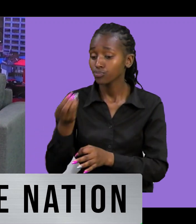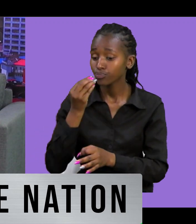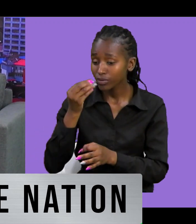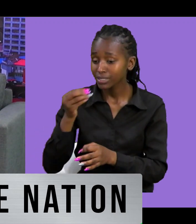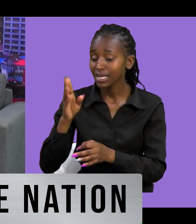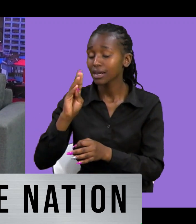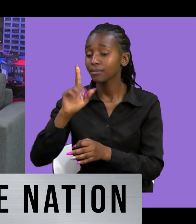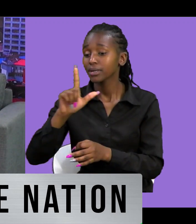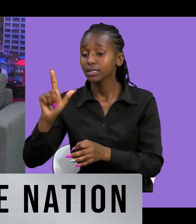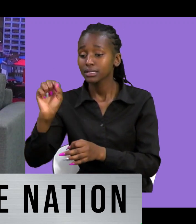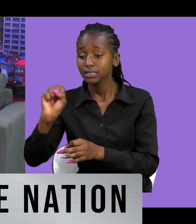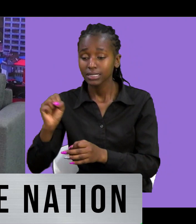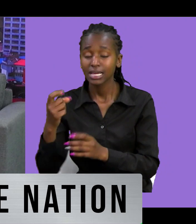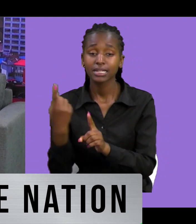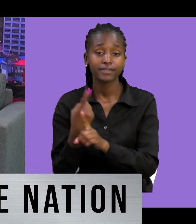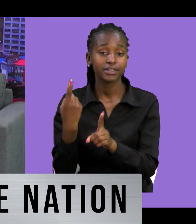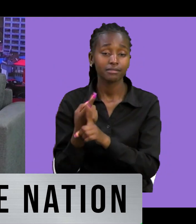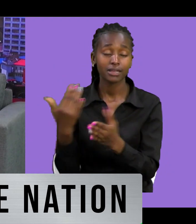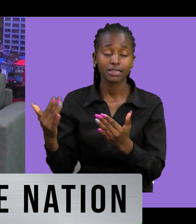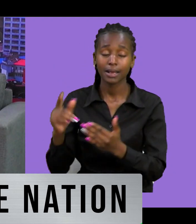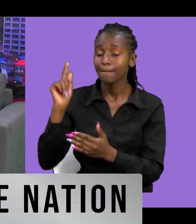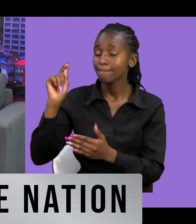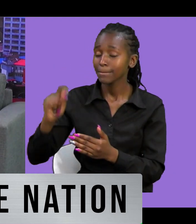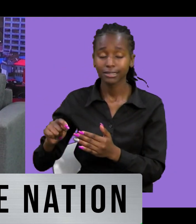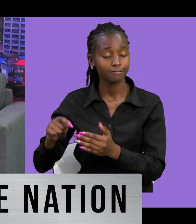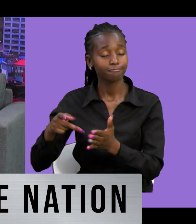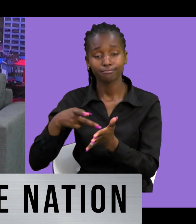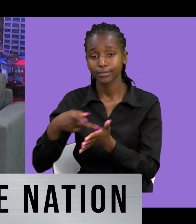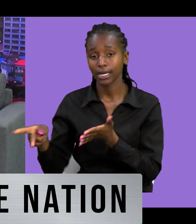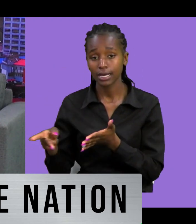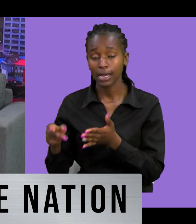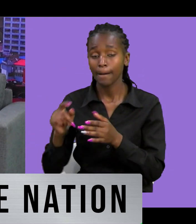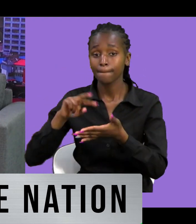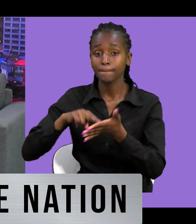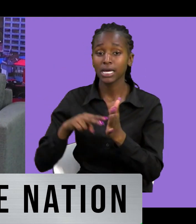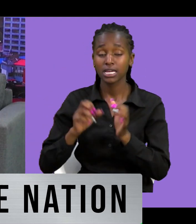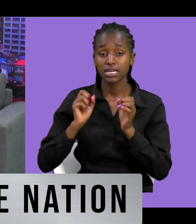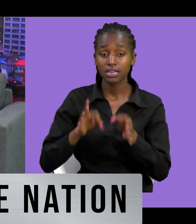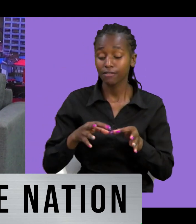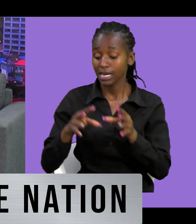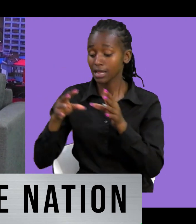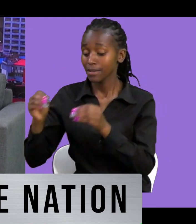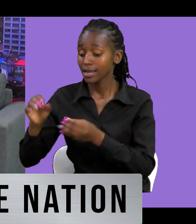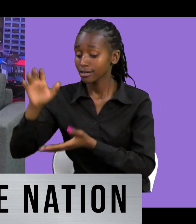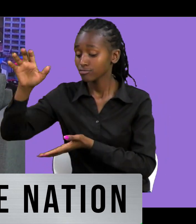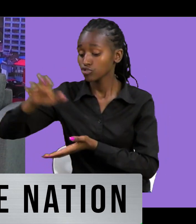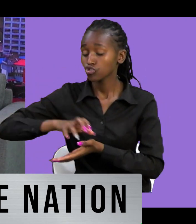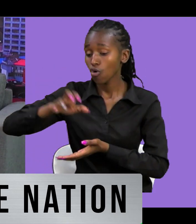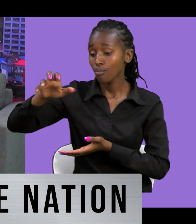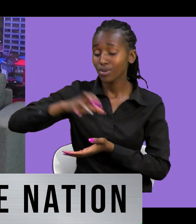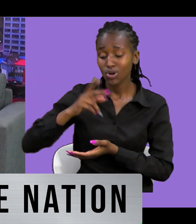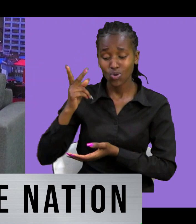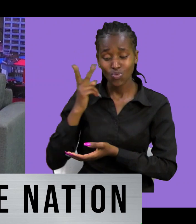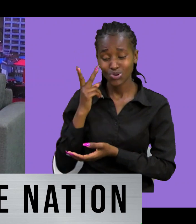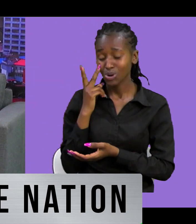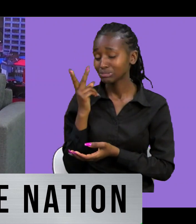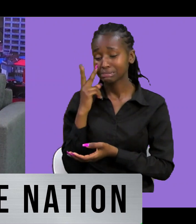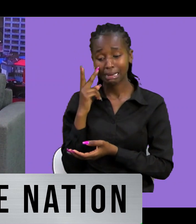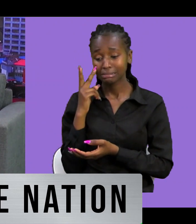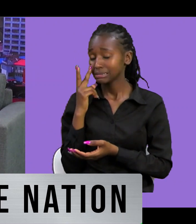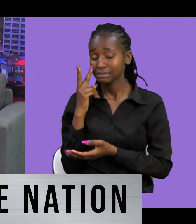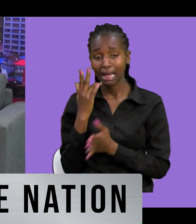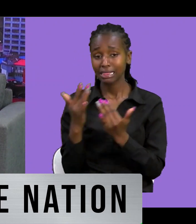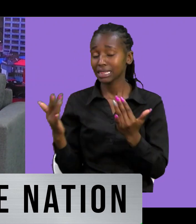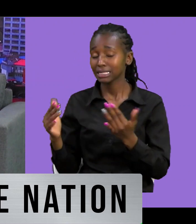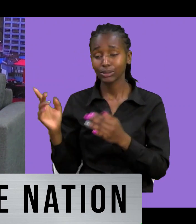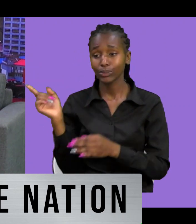whatever. So unatumia mafuta ya mboga. Yeah. So when you go there shopping, I normally say the inflation is real because nowadays